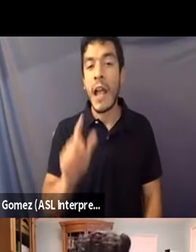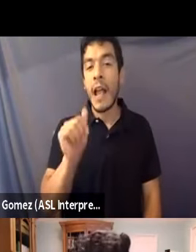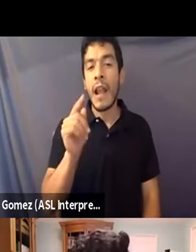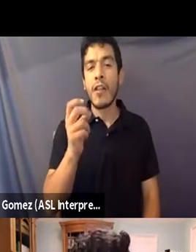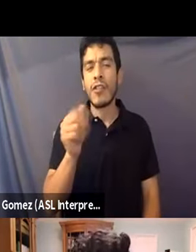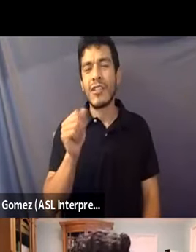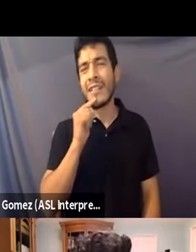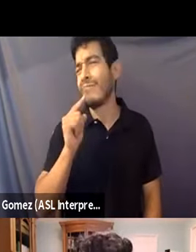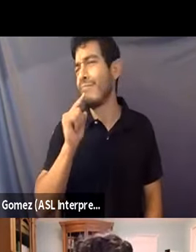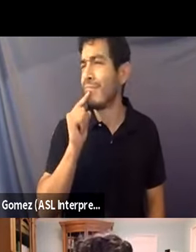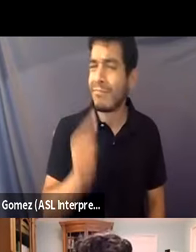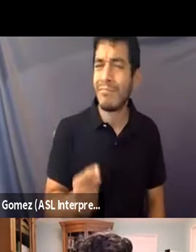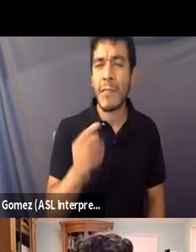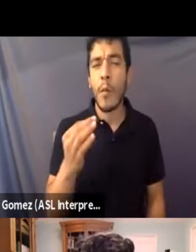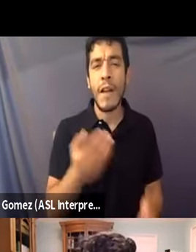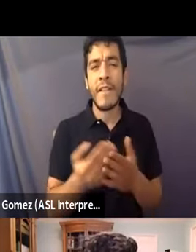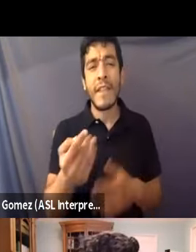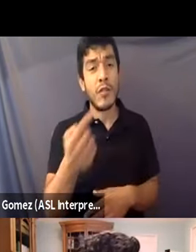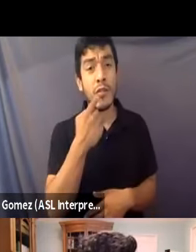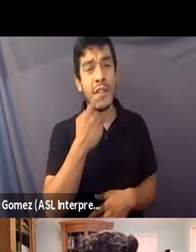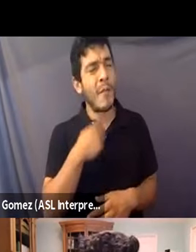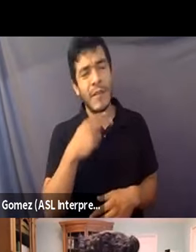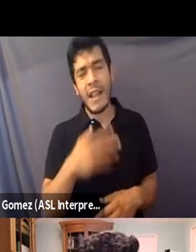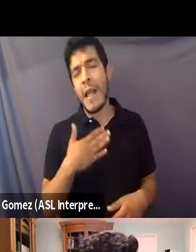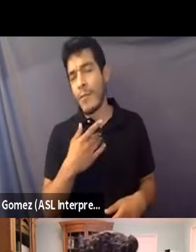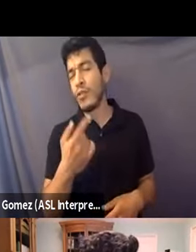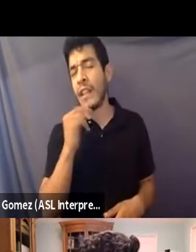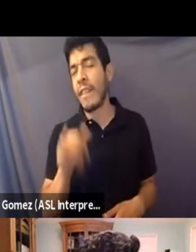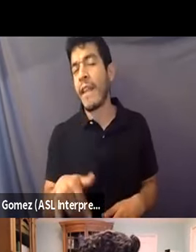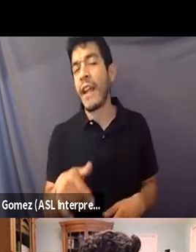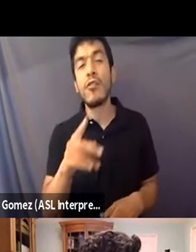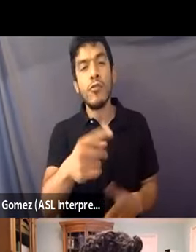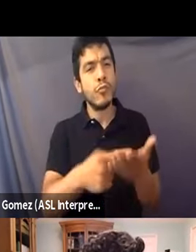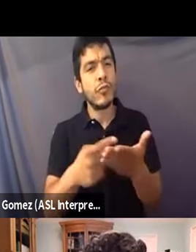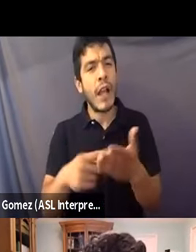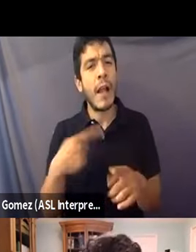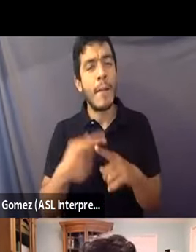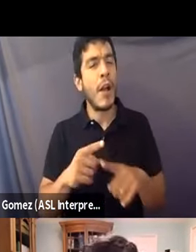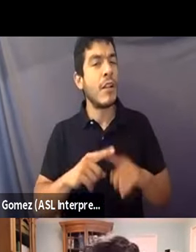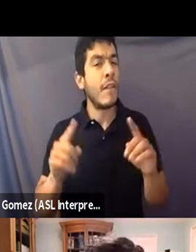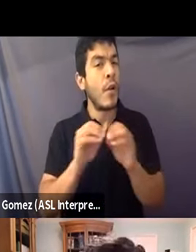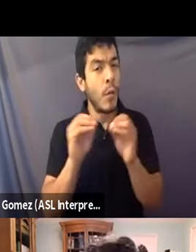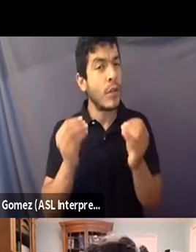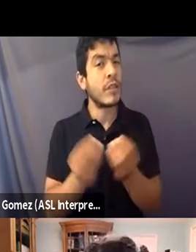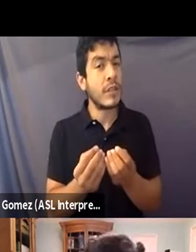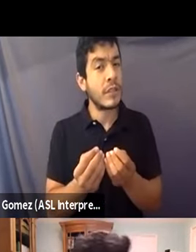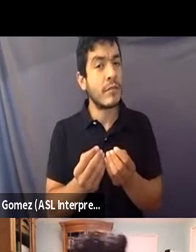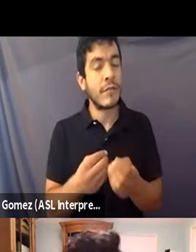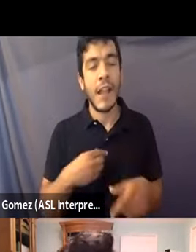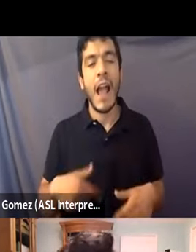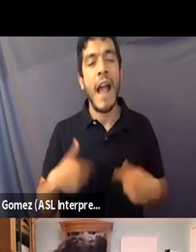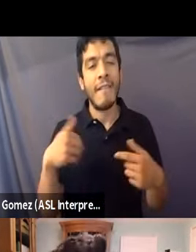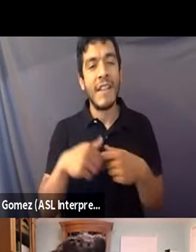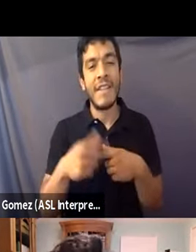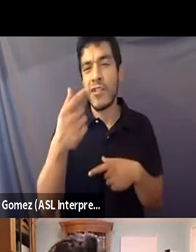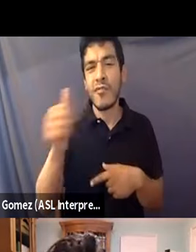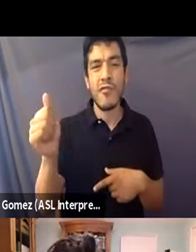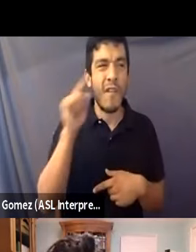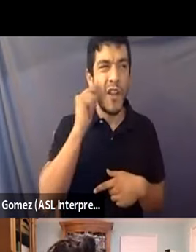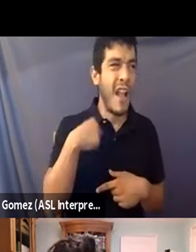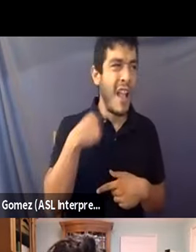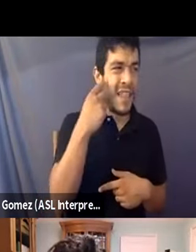raised, and I'm so happy you raised this, you know, is you talked about the different organizations. You know, I've lived in Georgia for, I think, 12